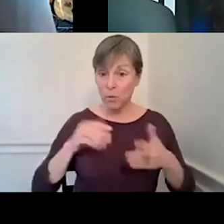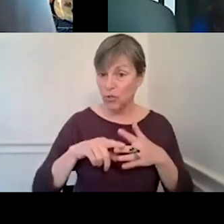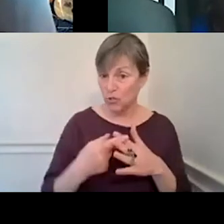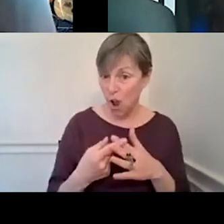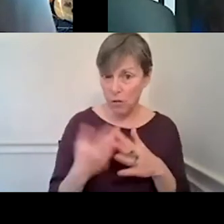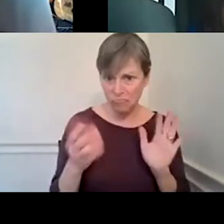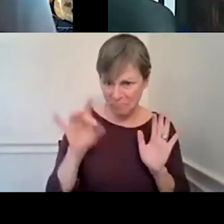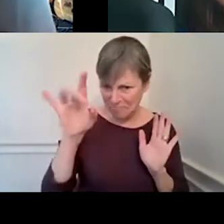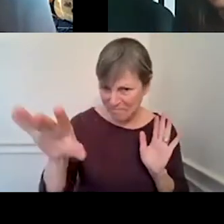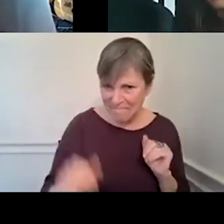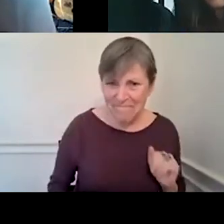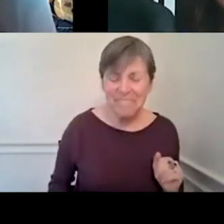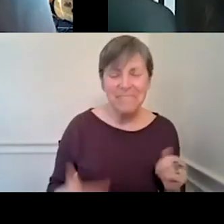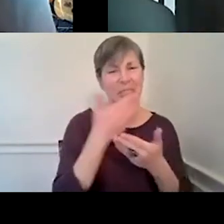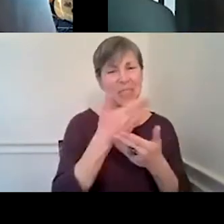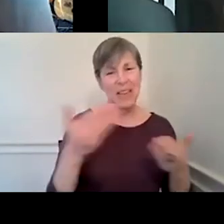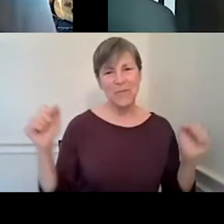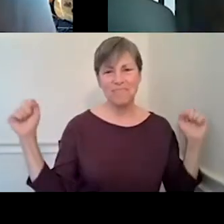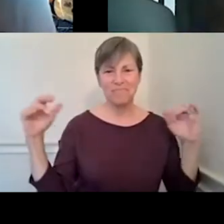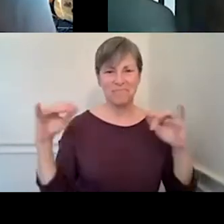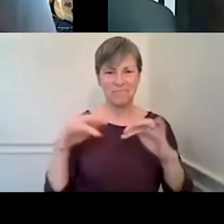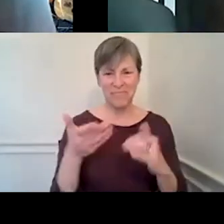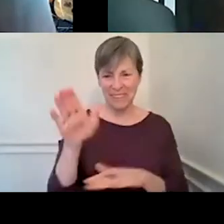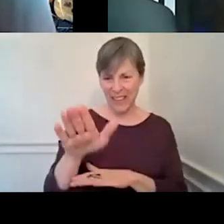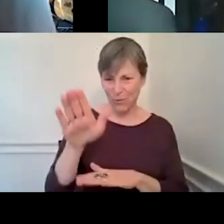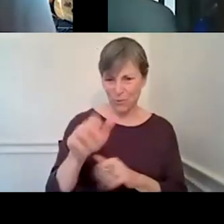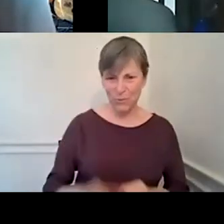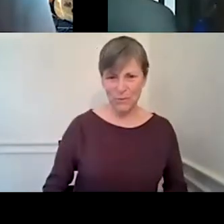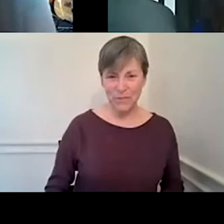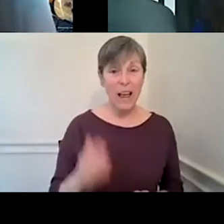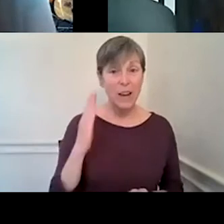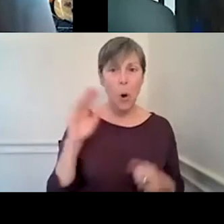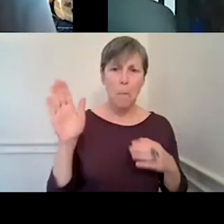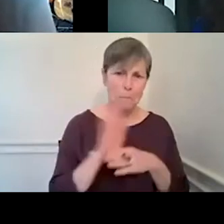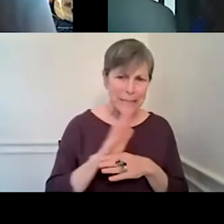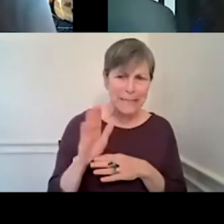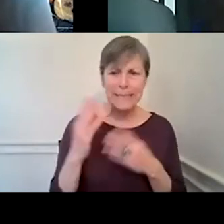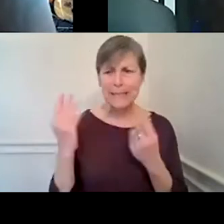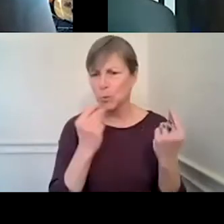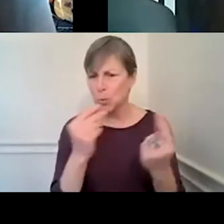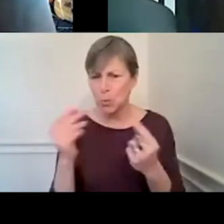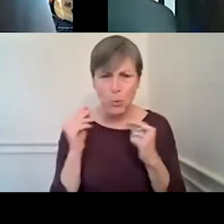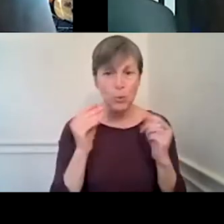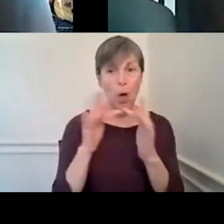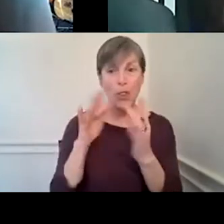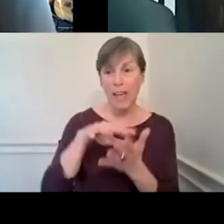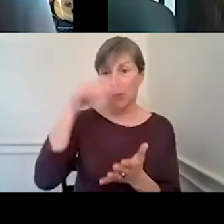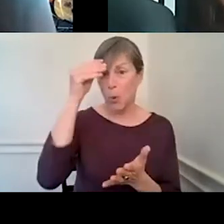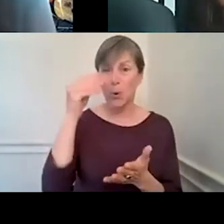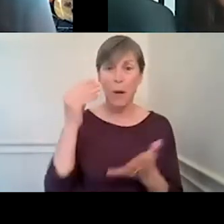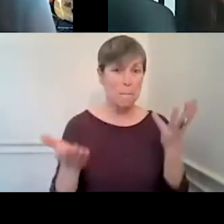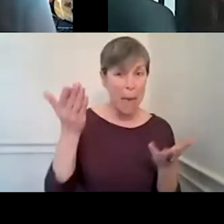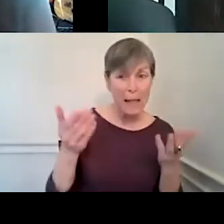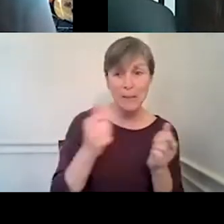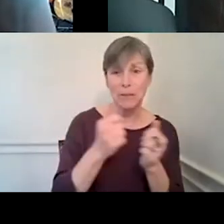want to thank you for everyone for attending this session. I know how much you have to do to balance your online learning, family, work, and